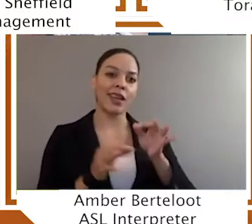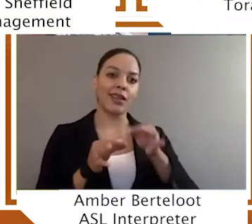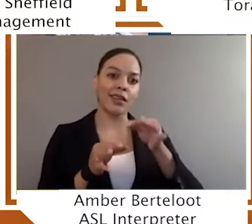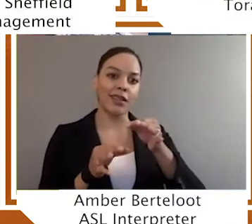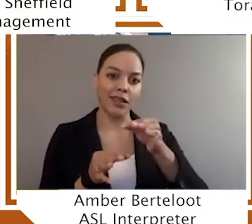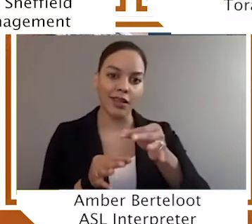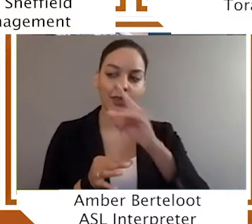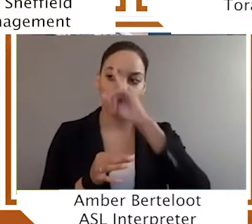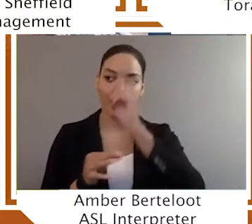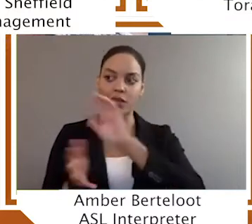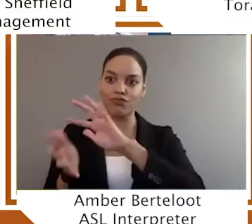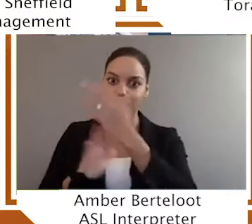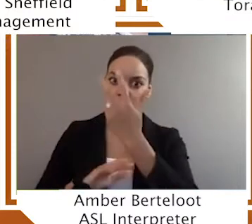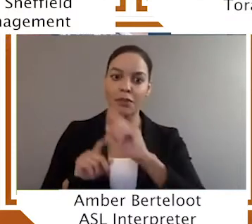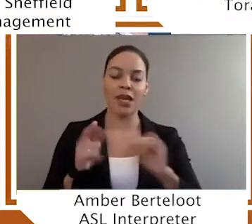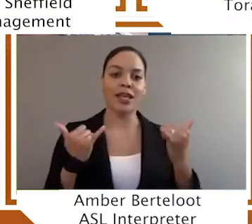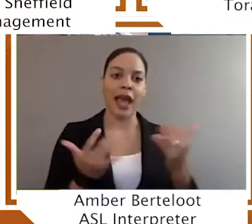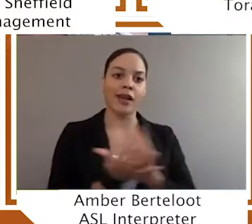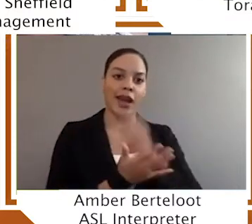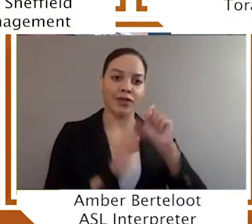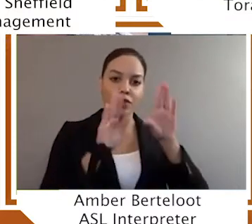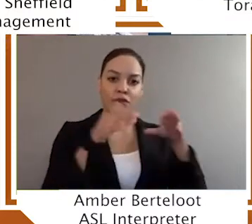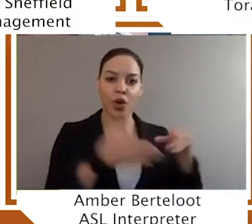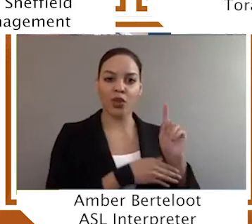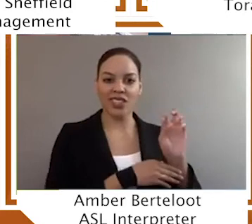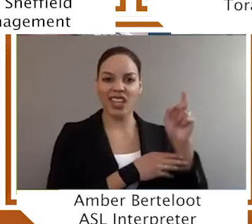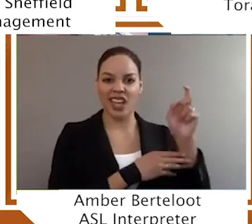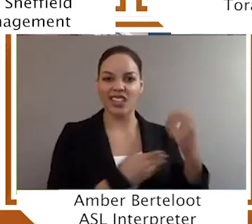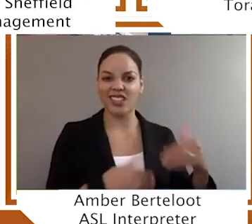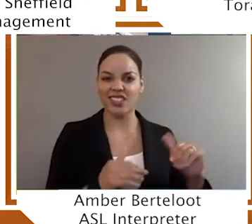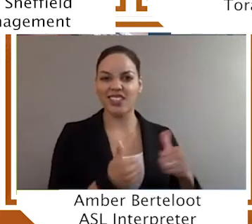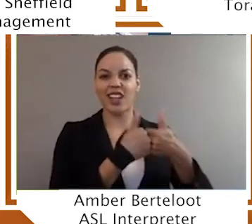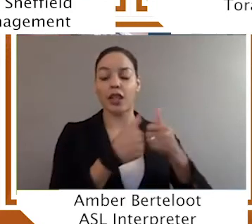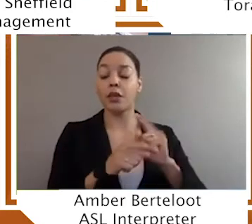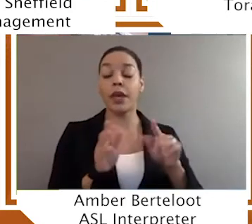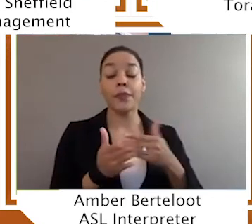on. But those have really been the big things for me.